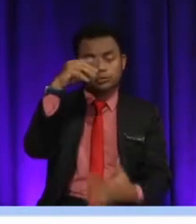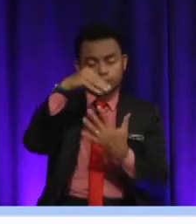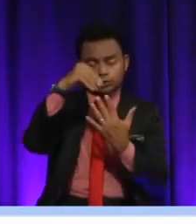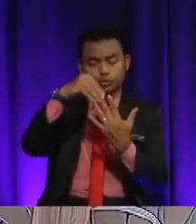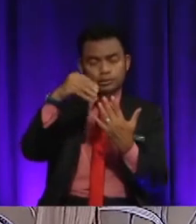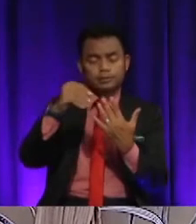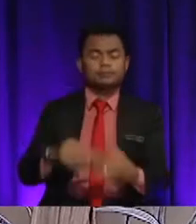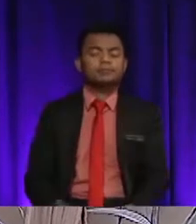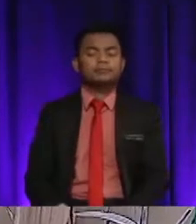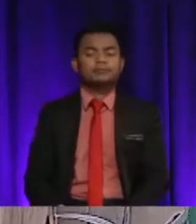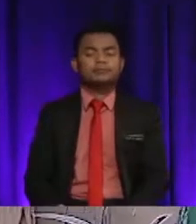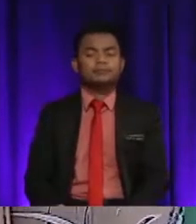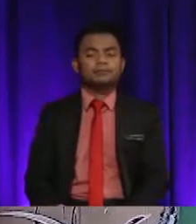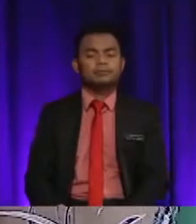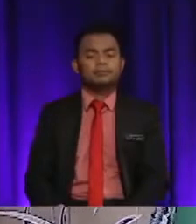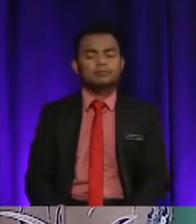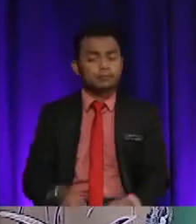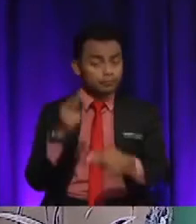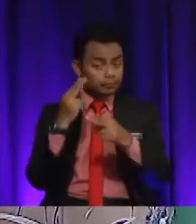reading comprehension.